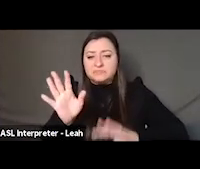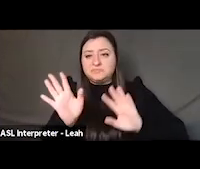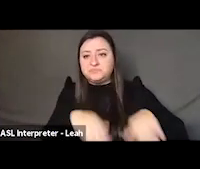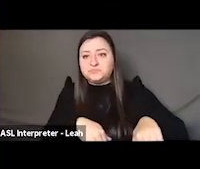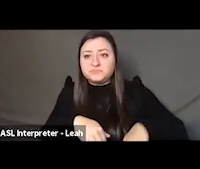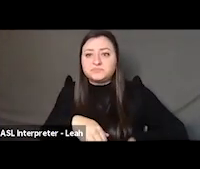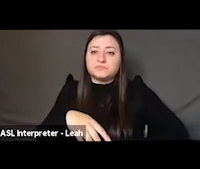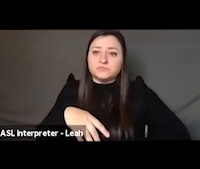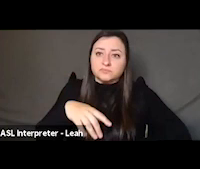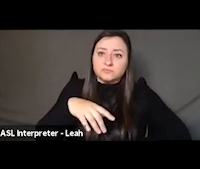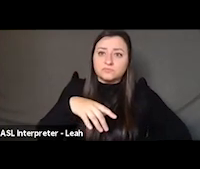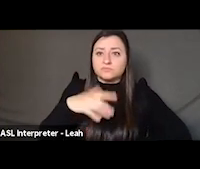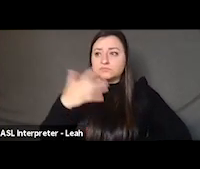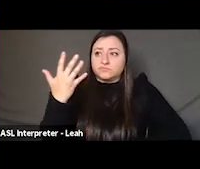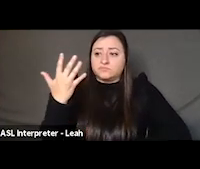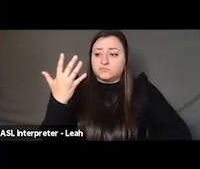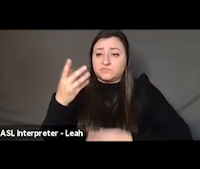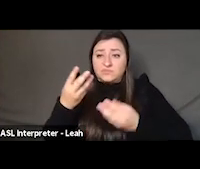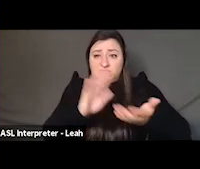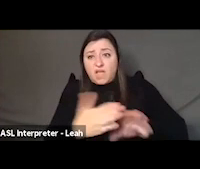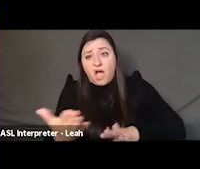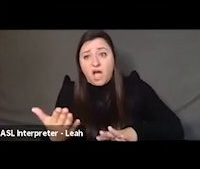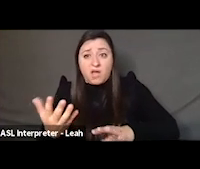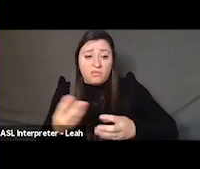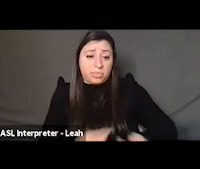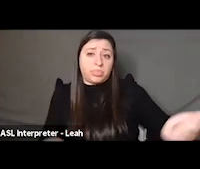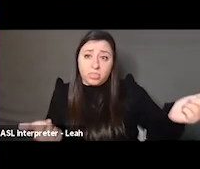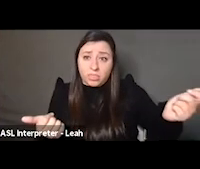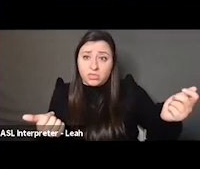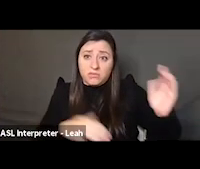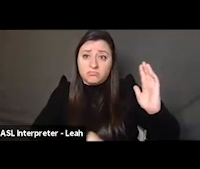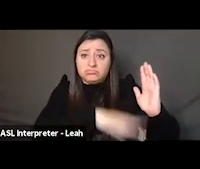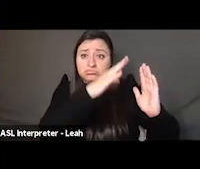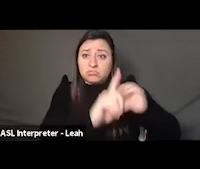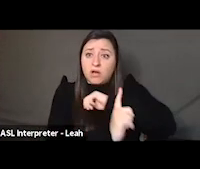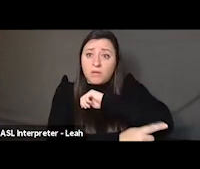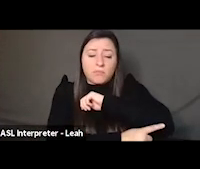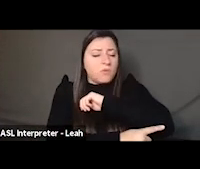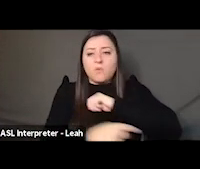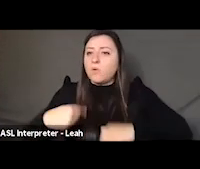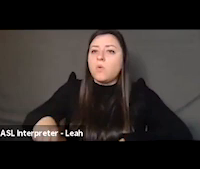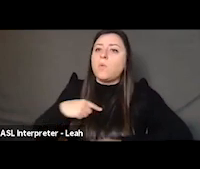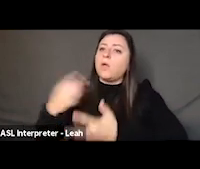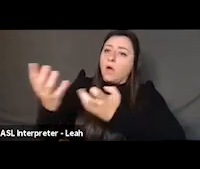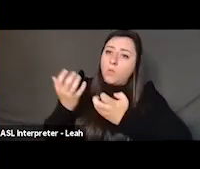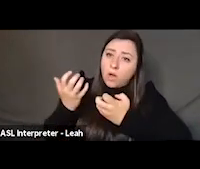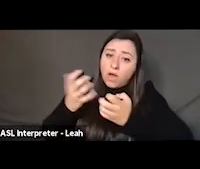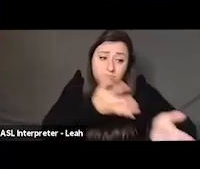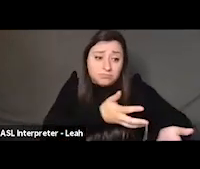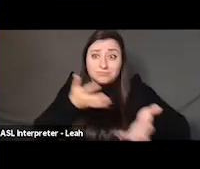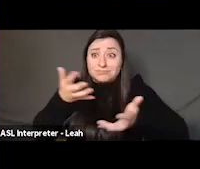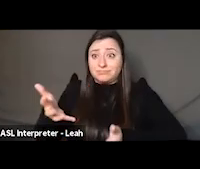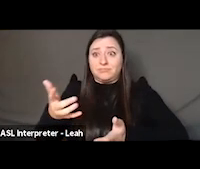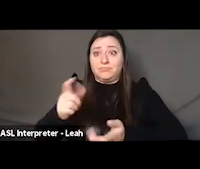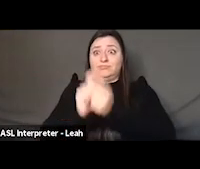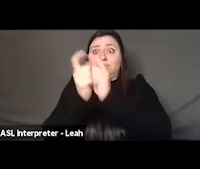left to die and become urban landfills. We want to take those and transform them into these urban forests and into